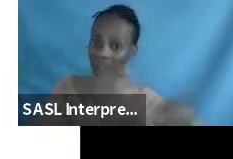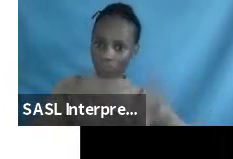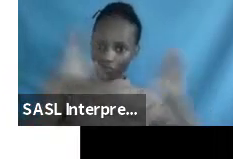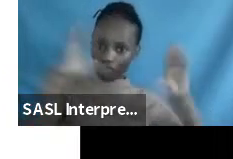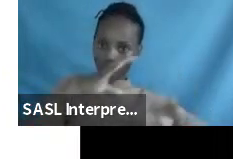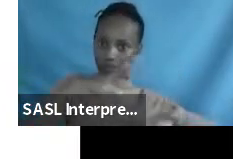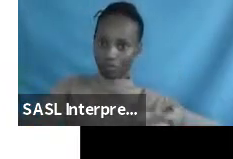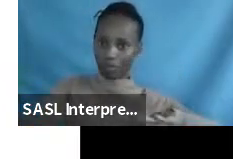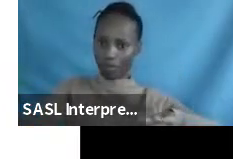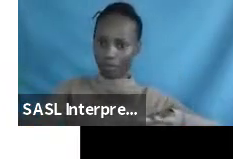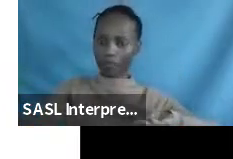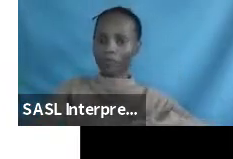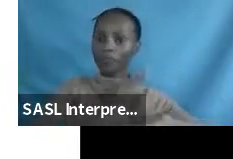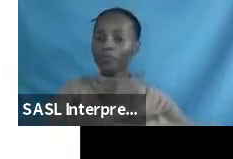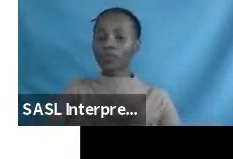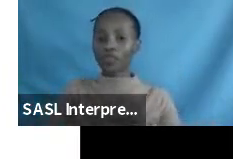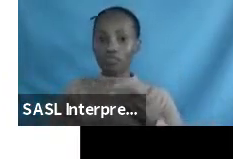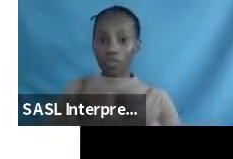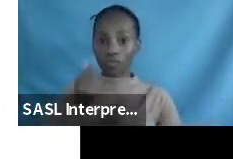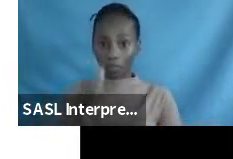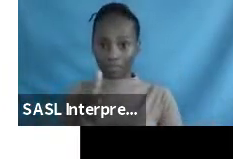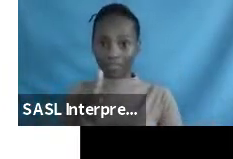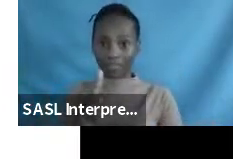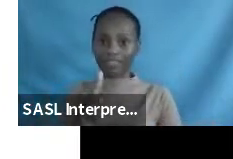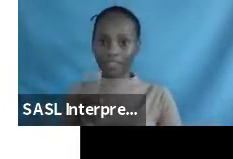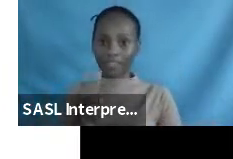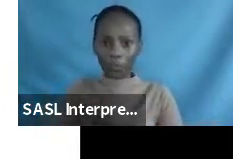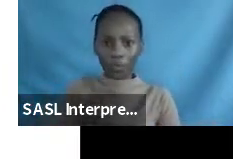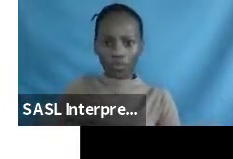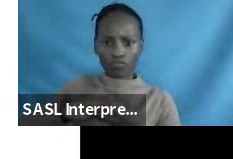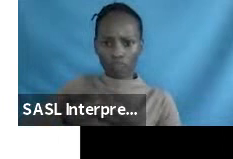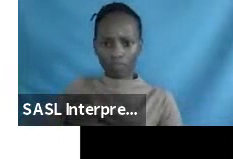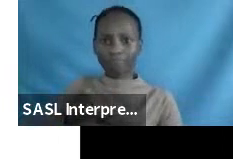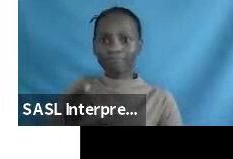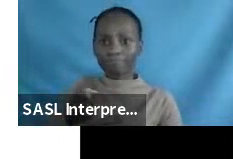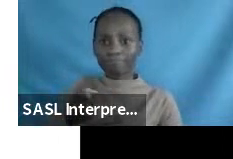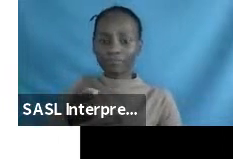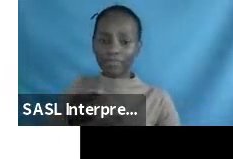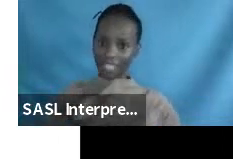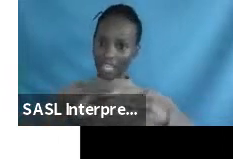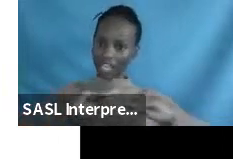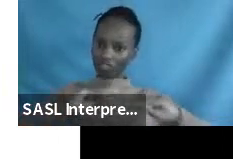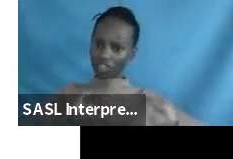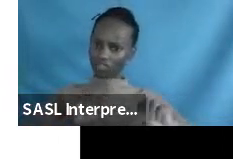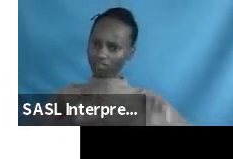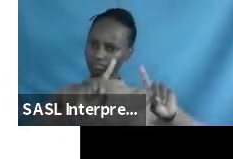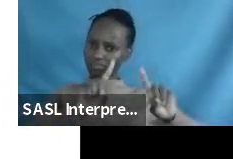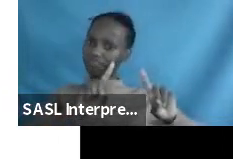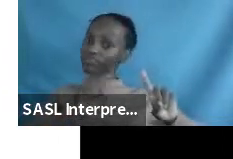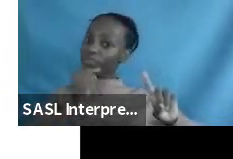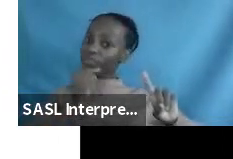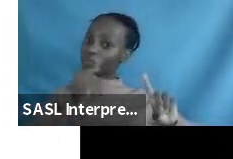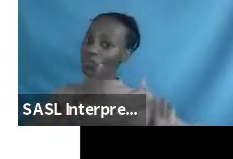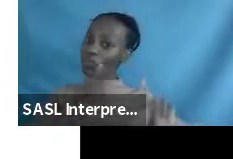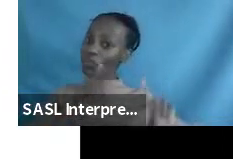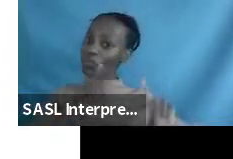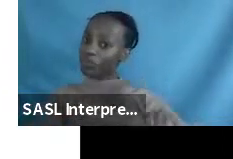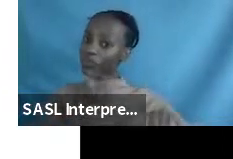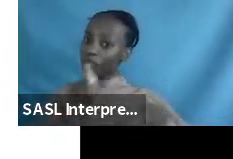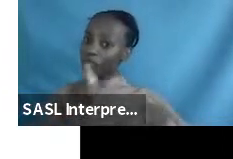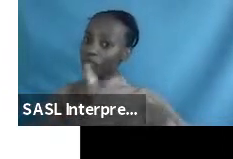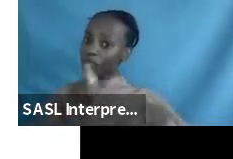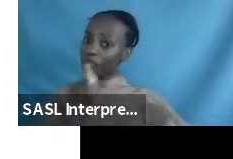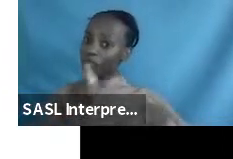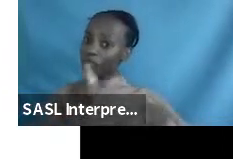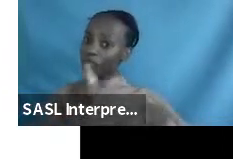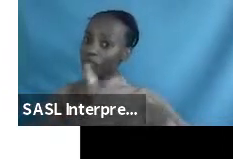knowledge are we imparting to the people? What kind of education are we actually imparting to our people to ensure